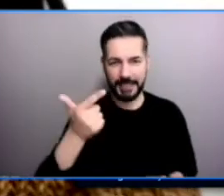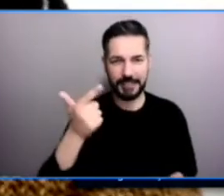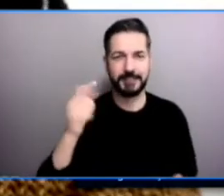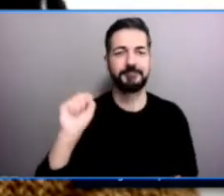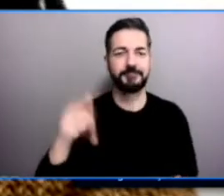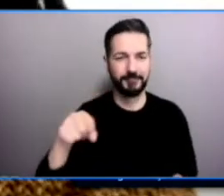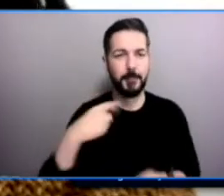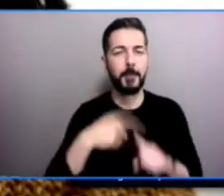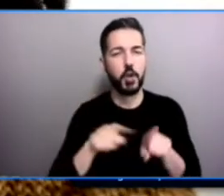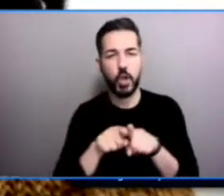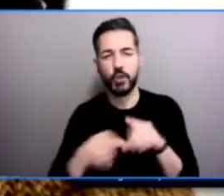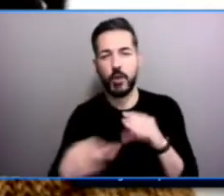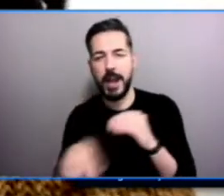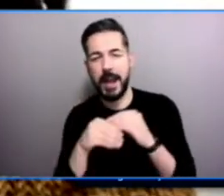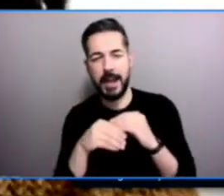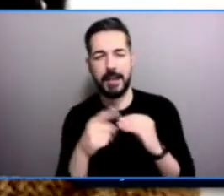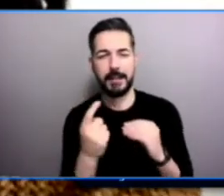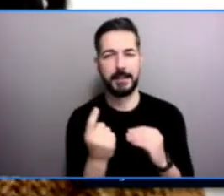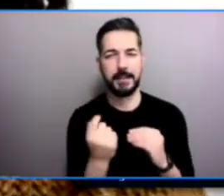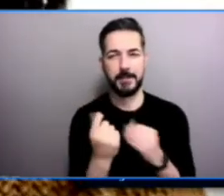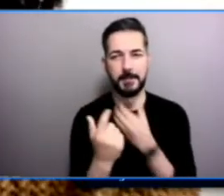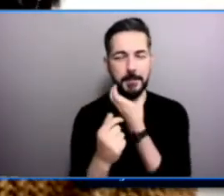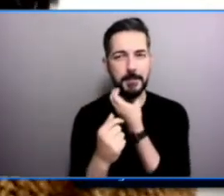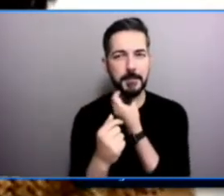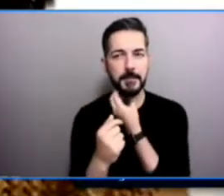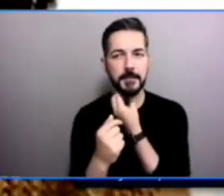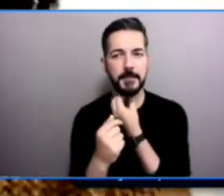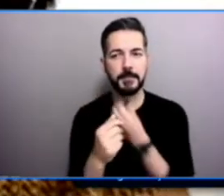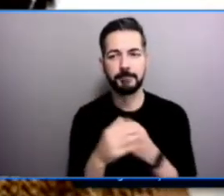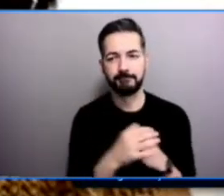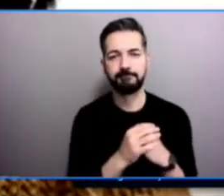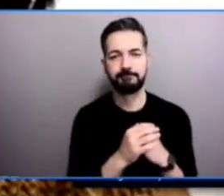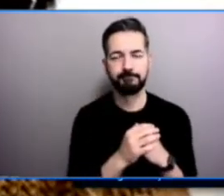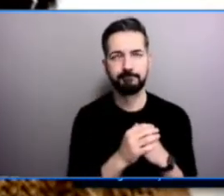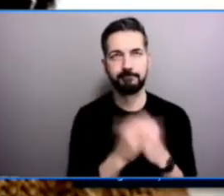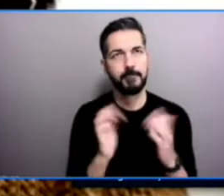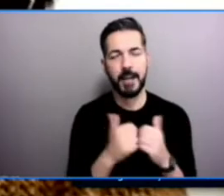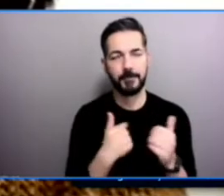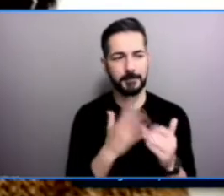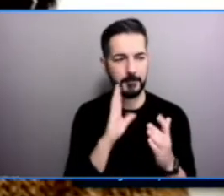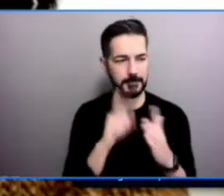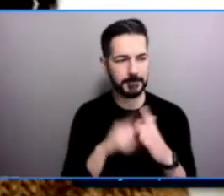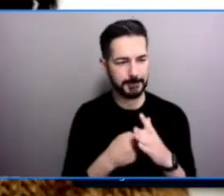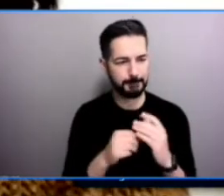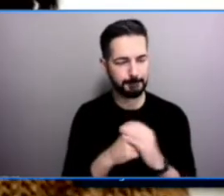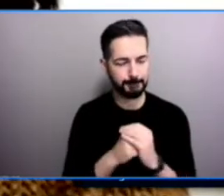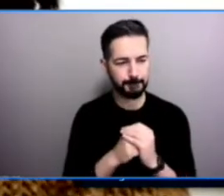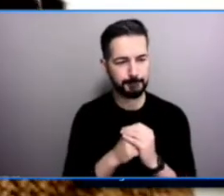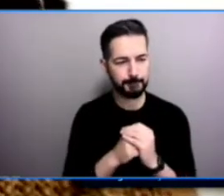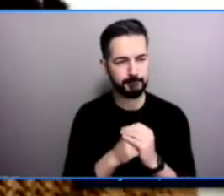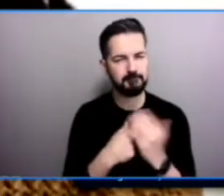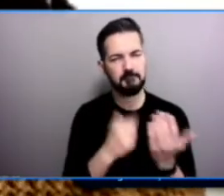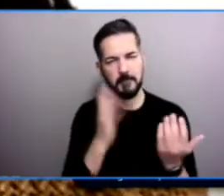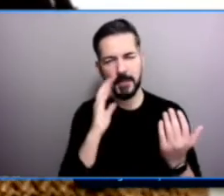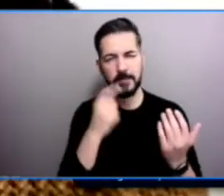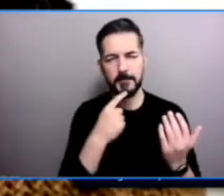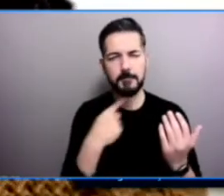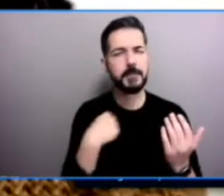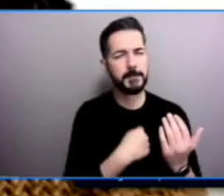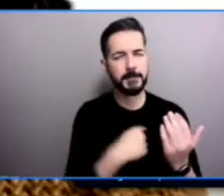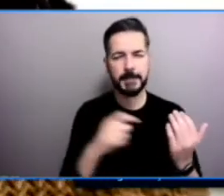our water, and all of these other things that are connected to, again, people suffering. So in that regard, we didn't defeat the amendment, but